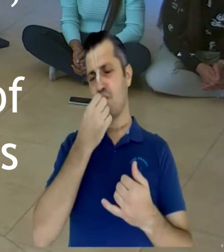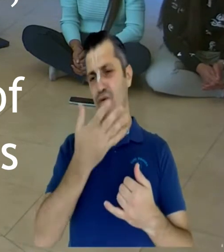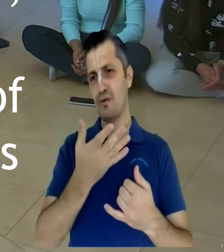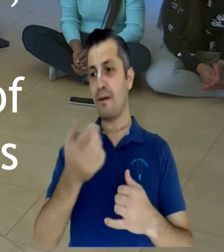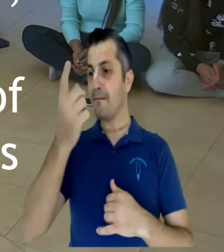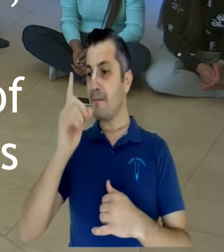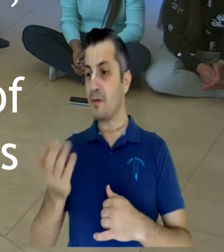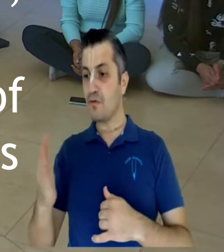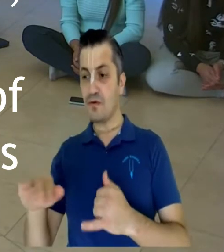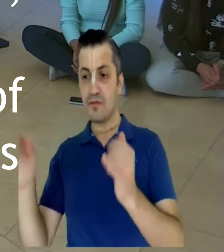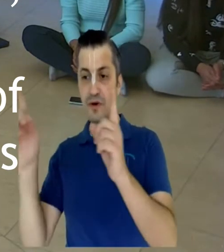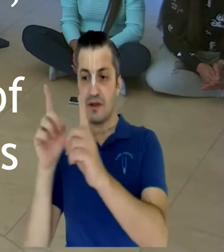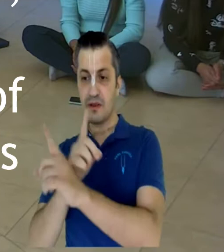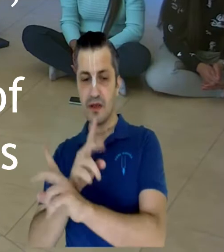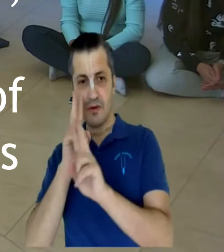Janaranjana